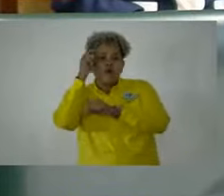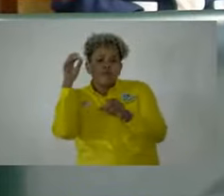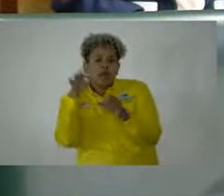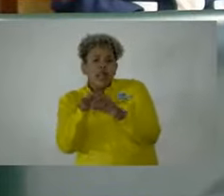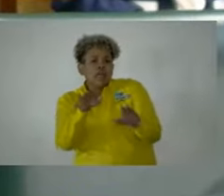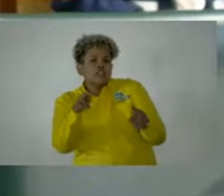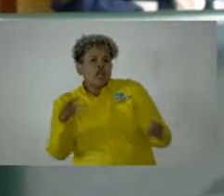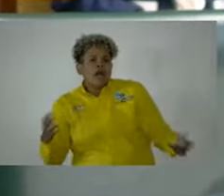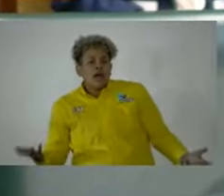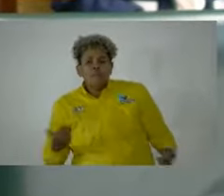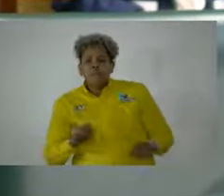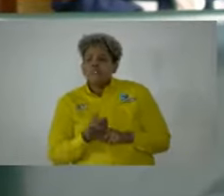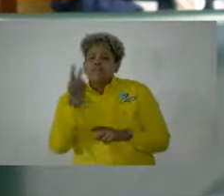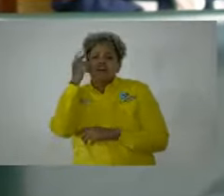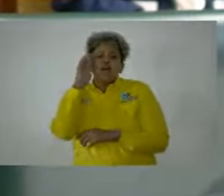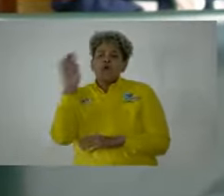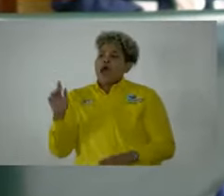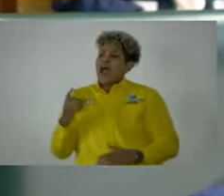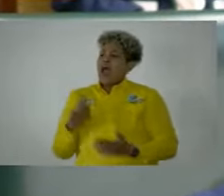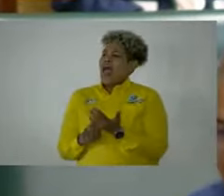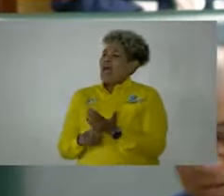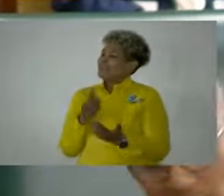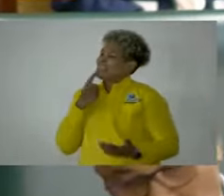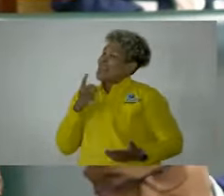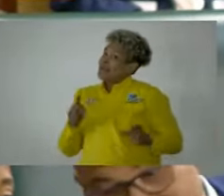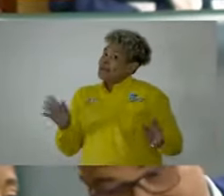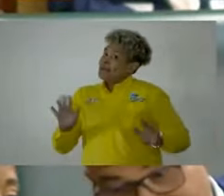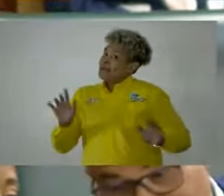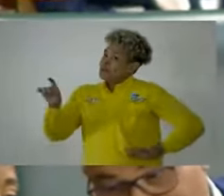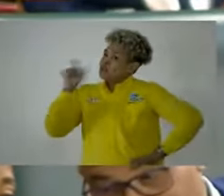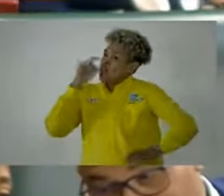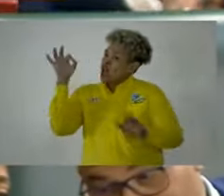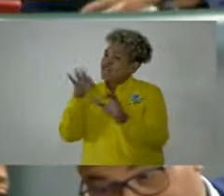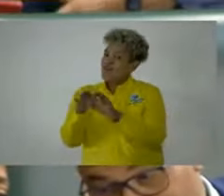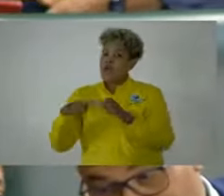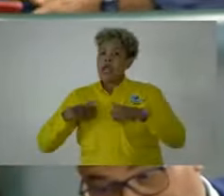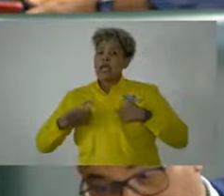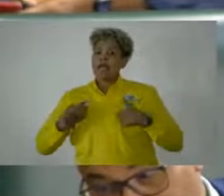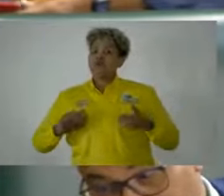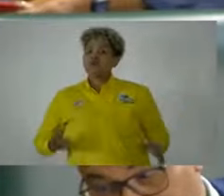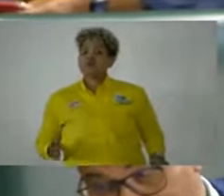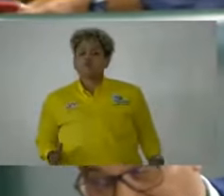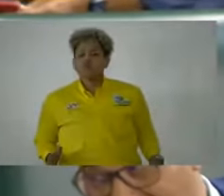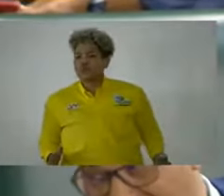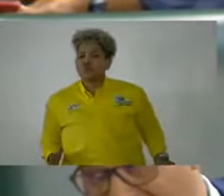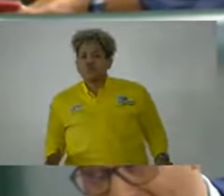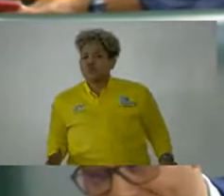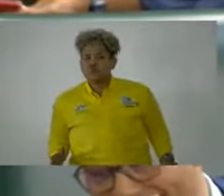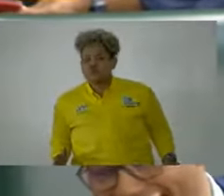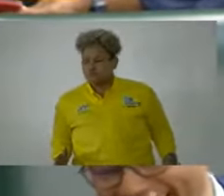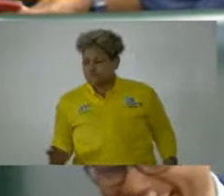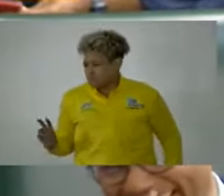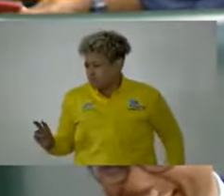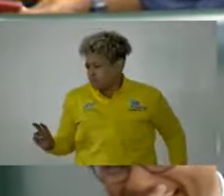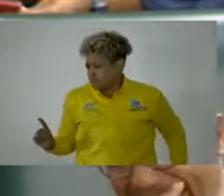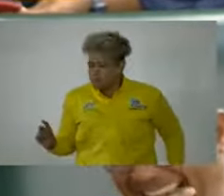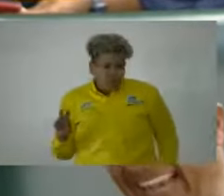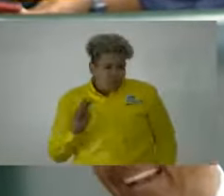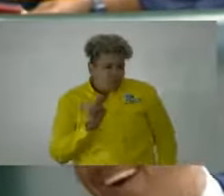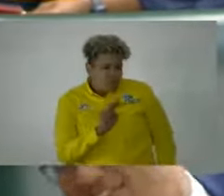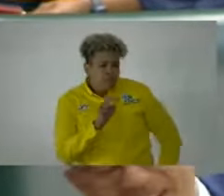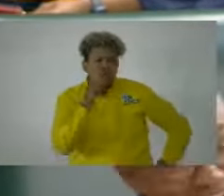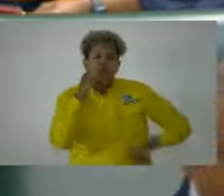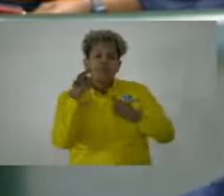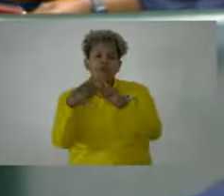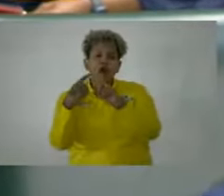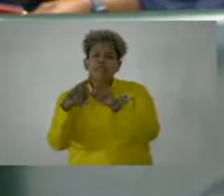elections, the Prime Minister argued that the people must not vote with their emotions. He said they should pay attention to all the